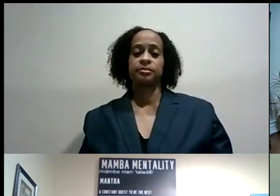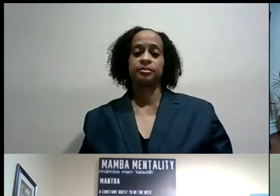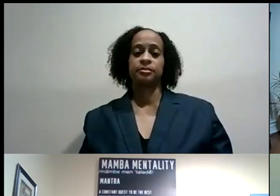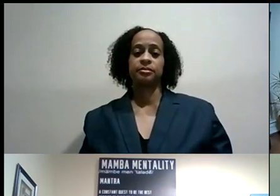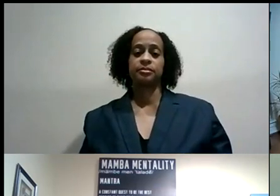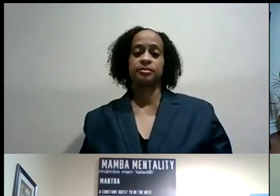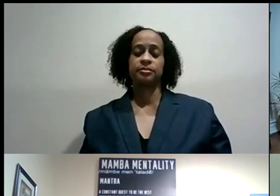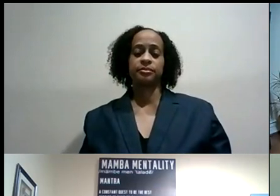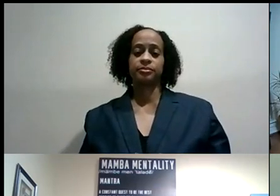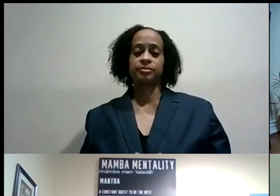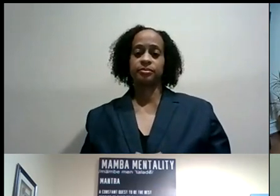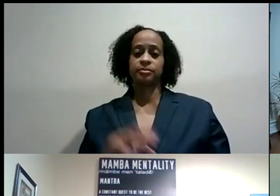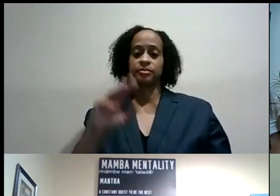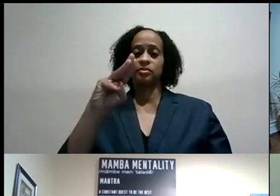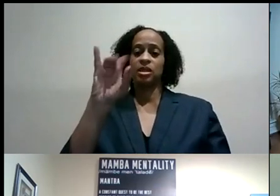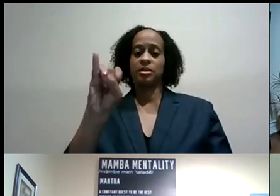mikhah. It's spelled